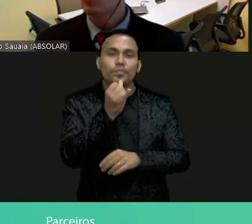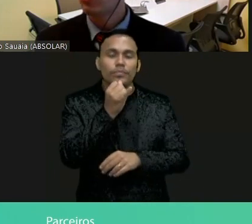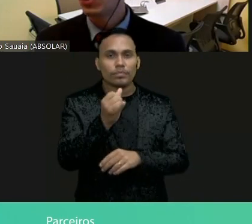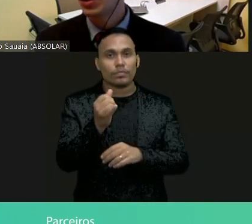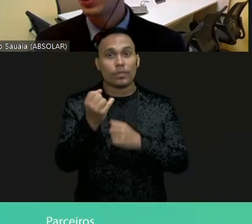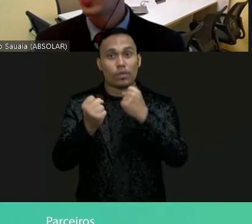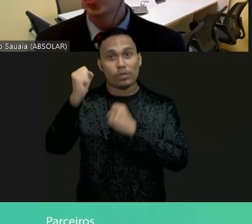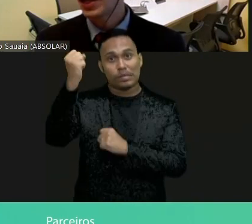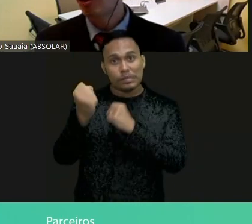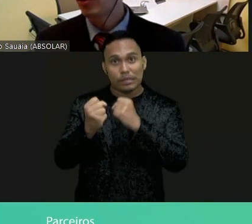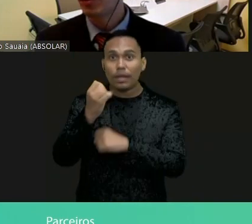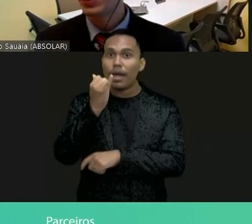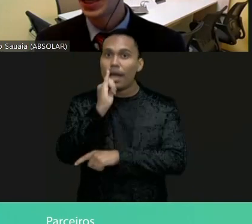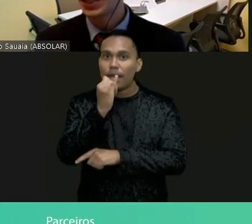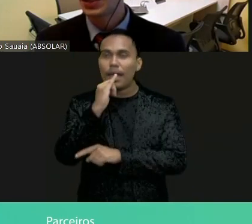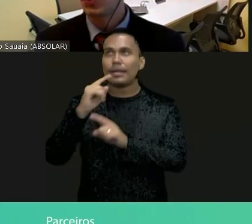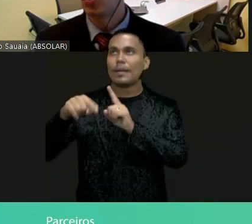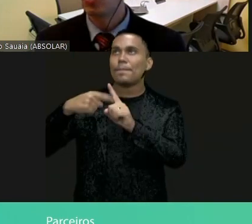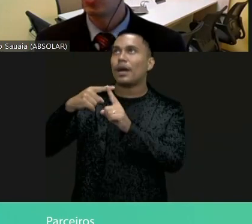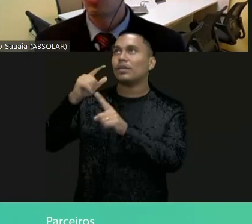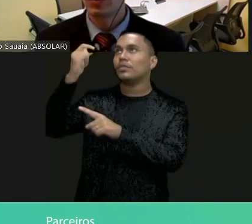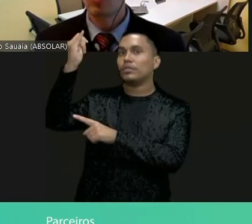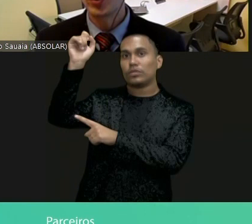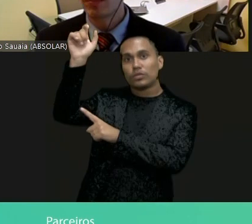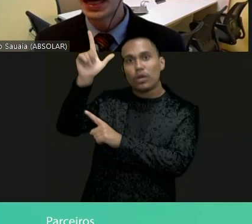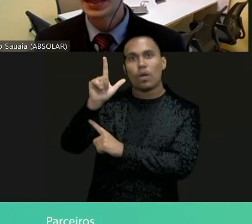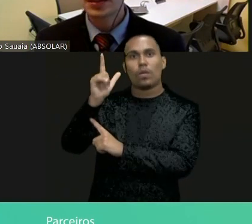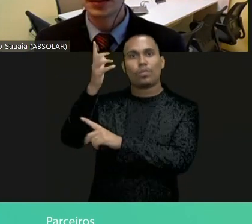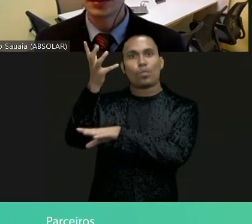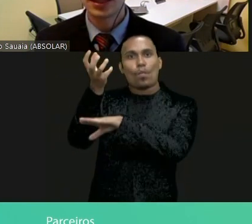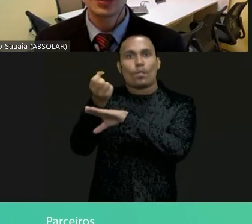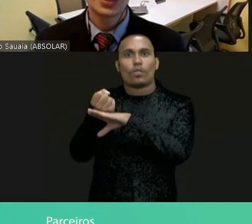natural gas, with solar and